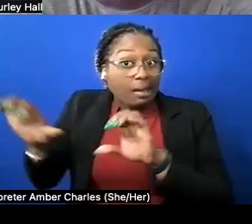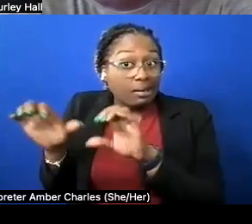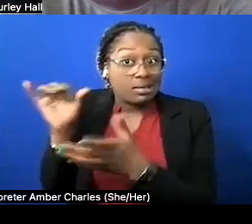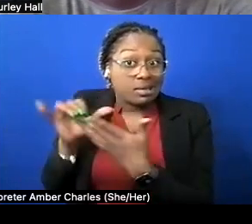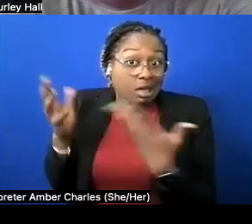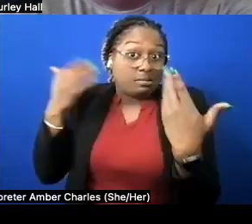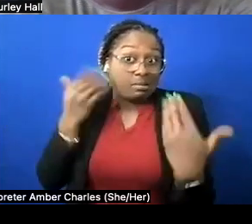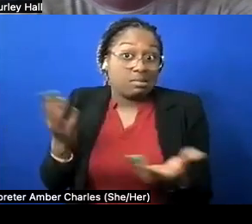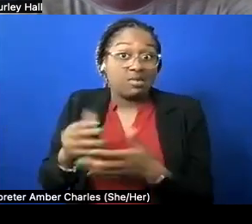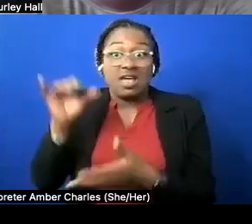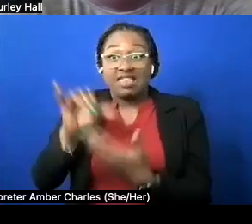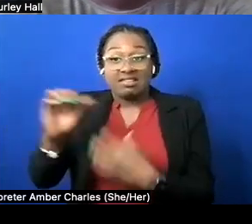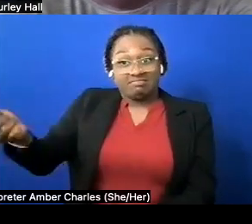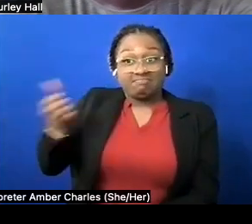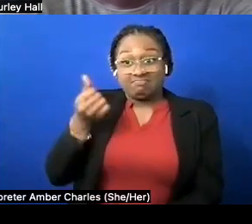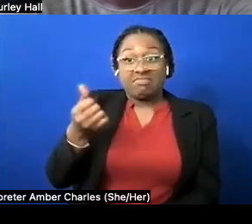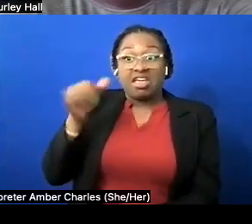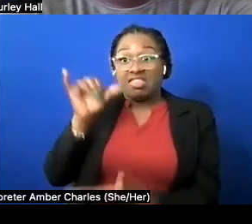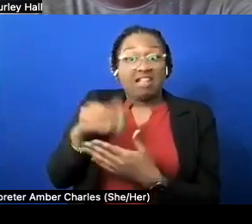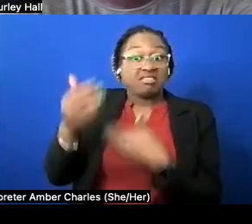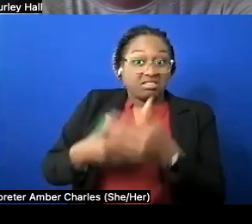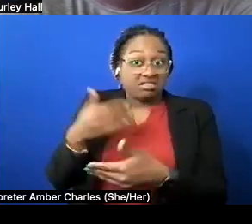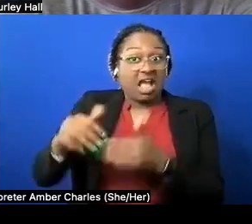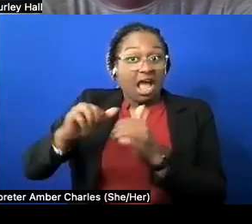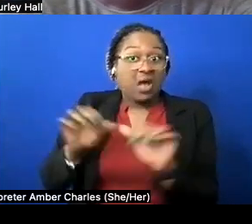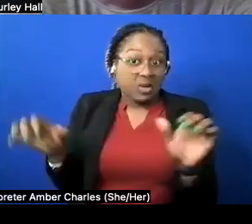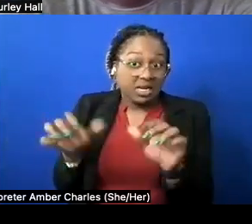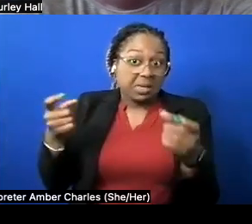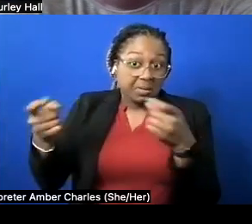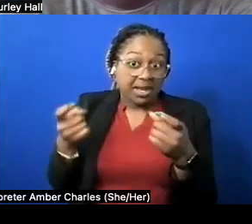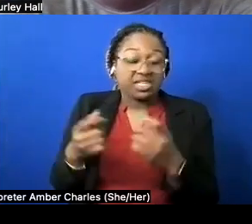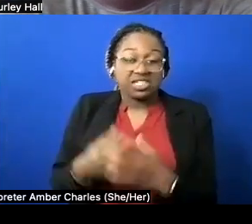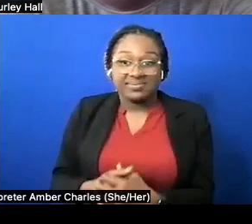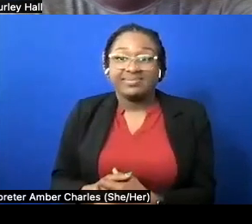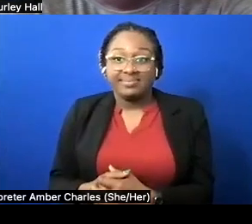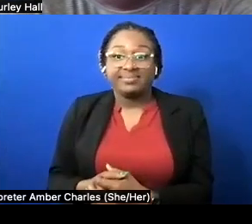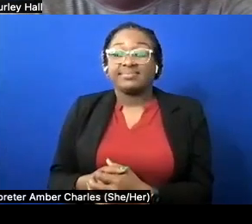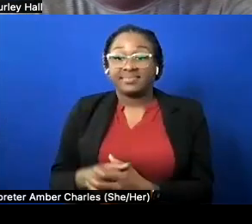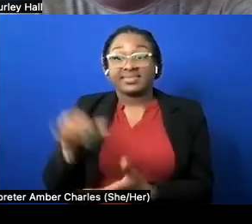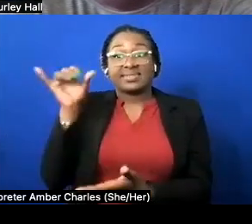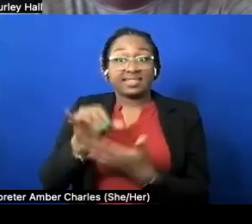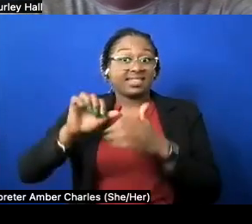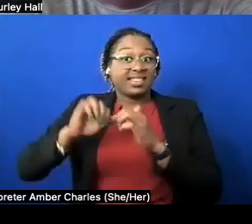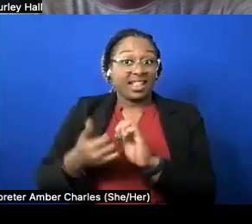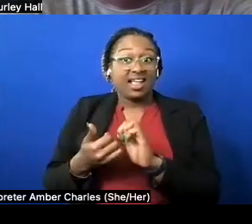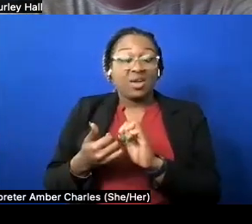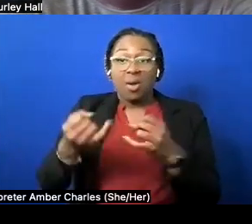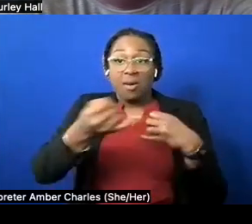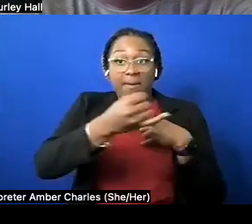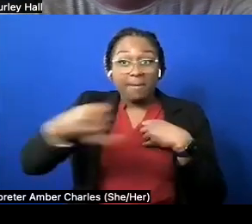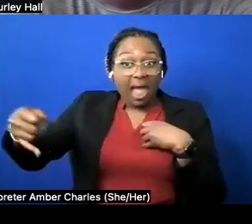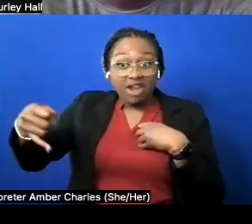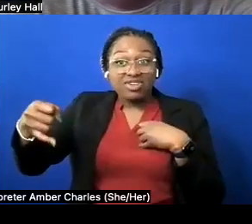This is the onboarding sequence. This is how things are managed. This is how boundaries are